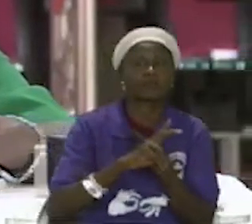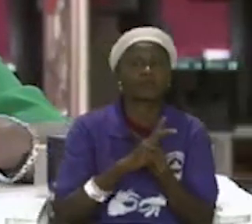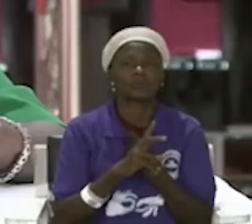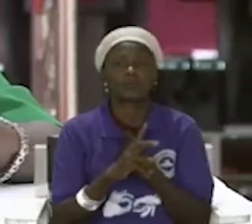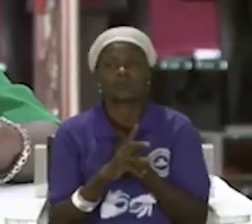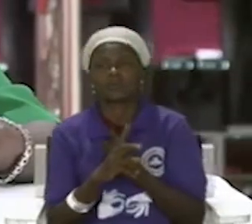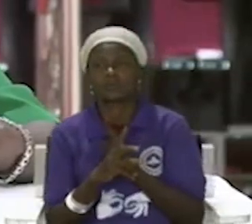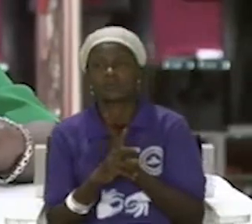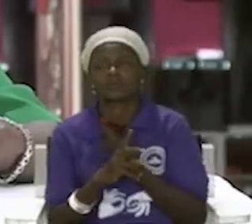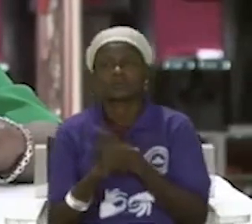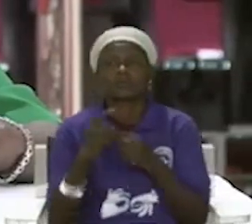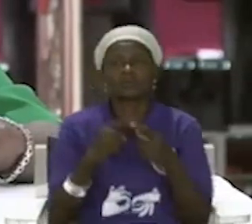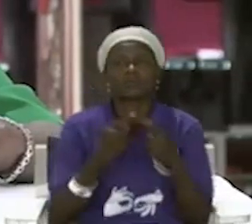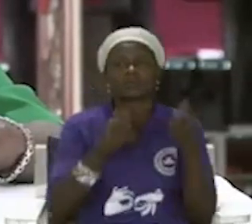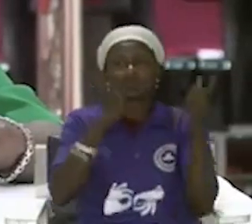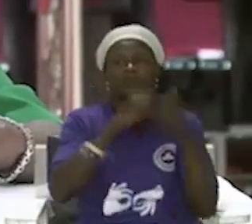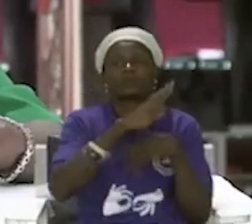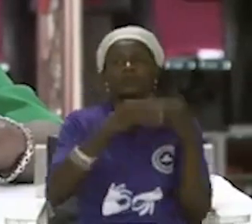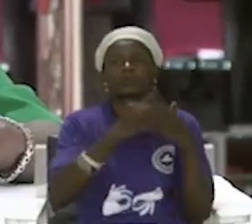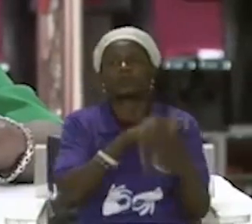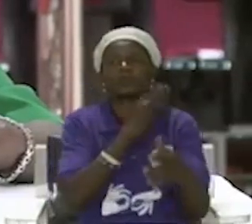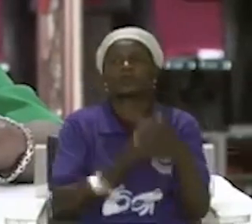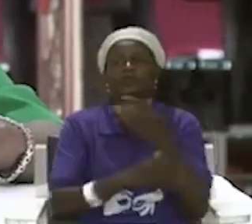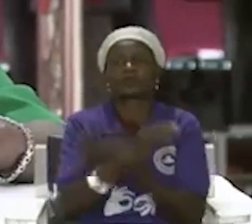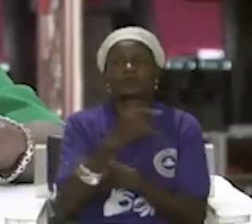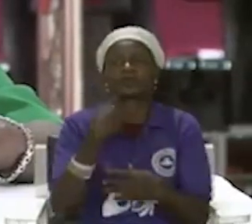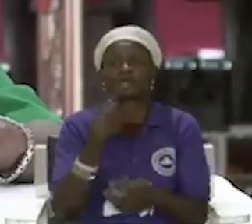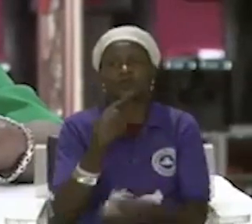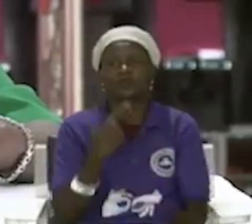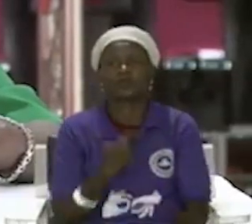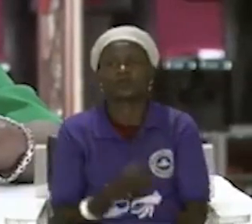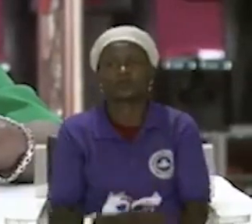you're going to cry to the Almighty God and say,